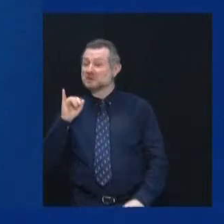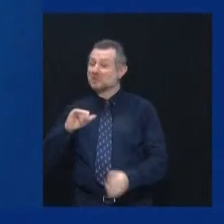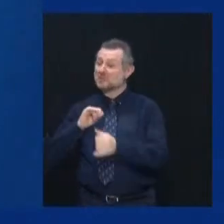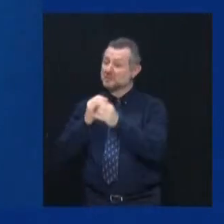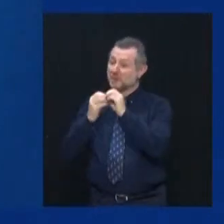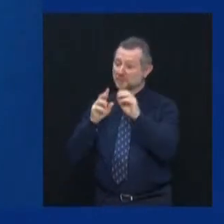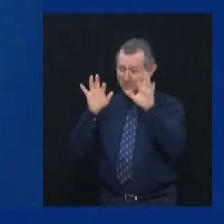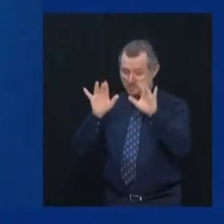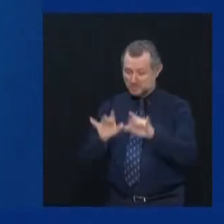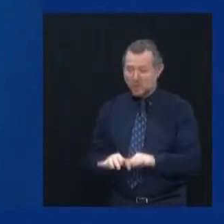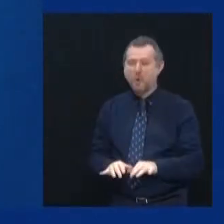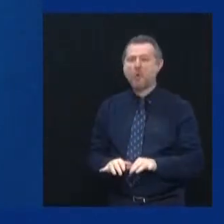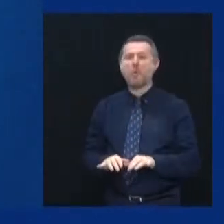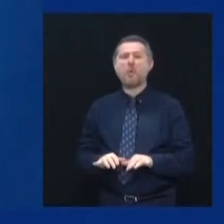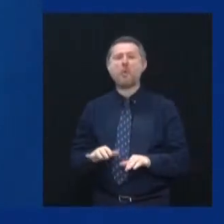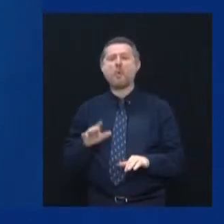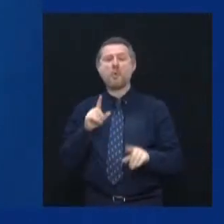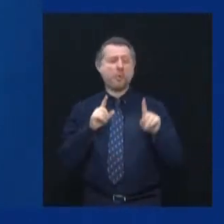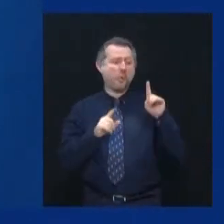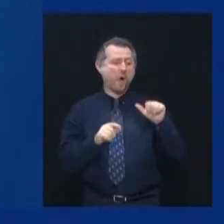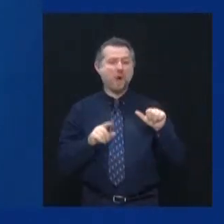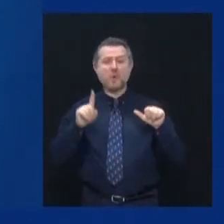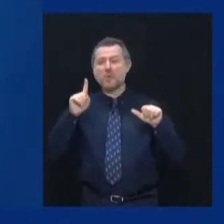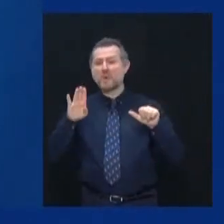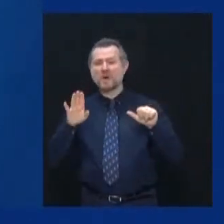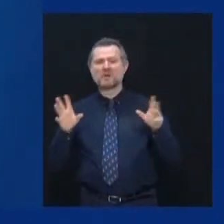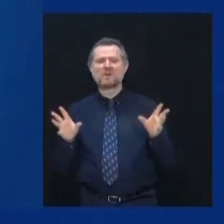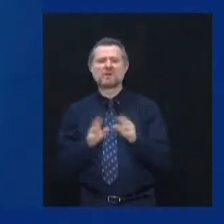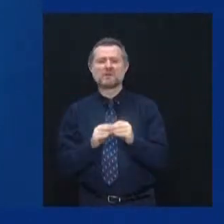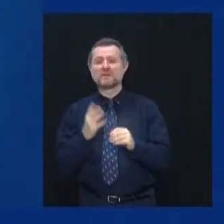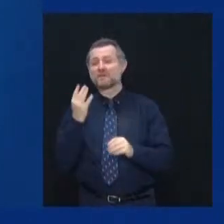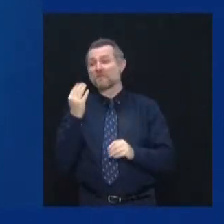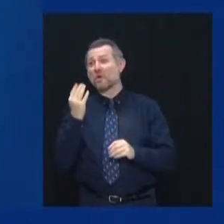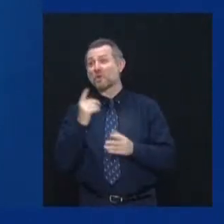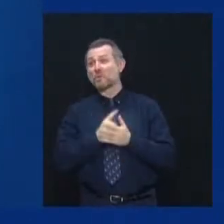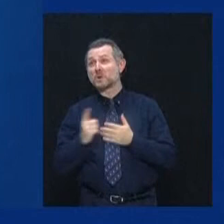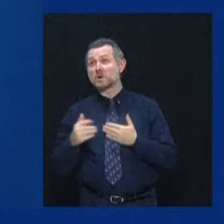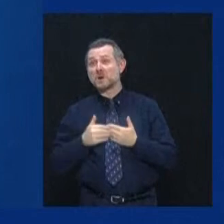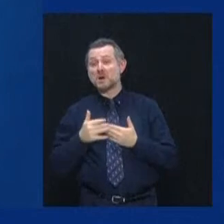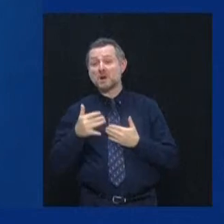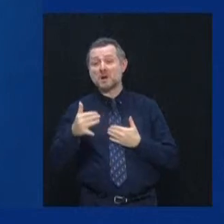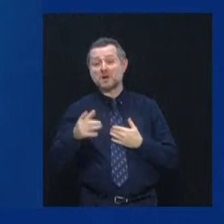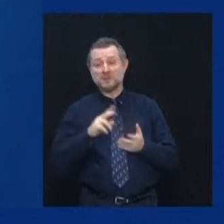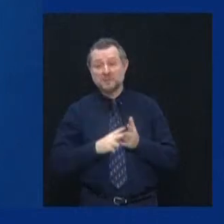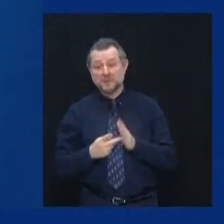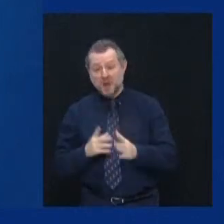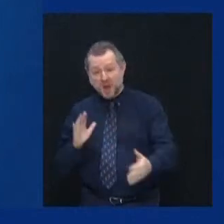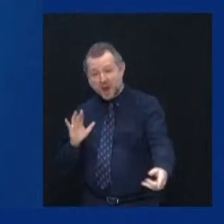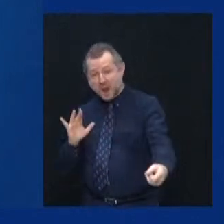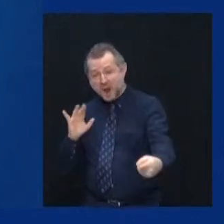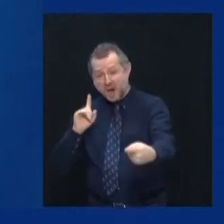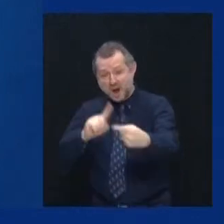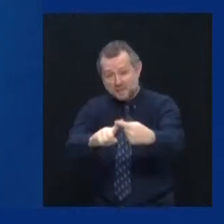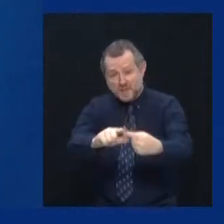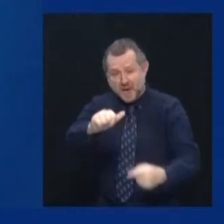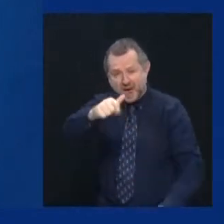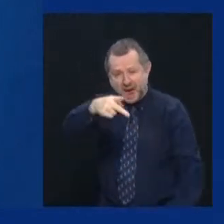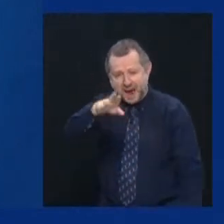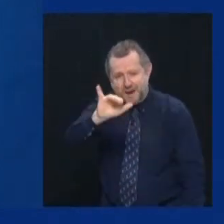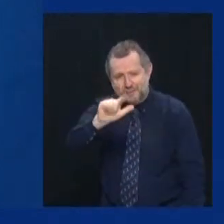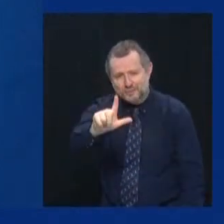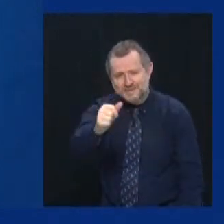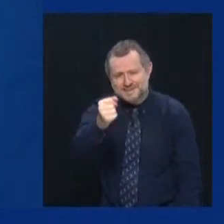1A and 1B. 14 weeks, that's April 16th before we get